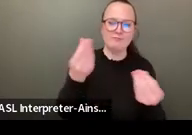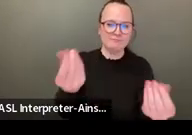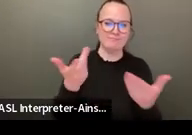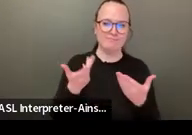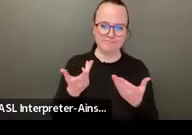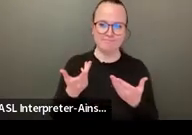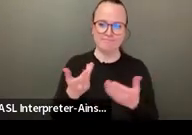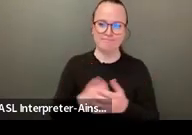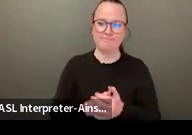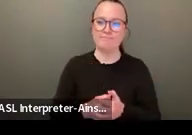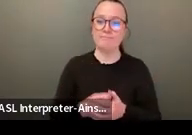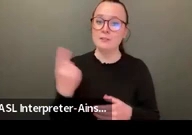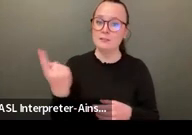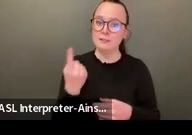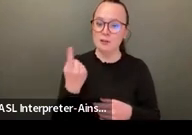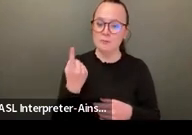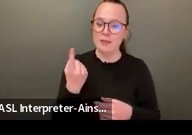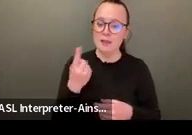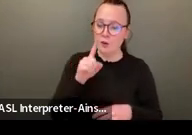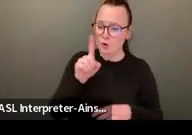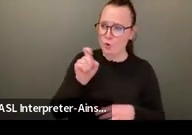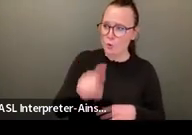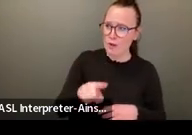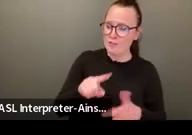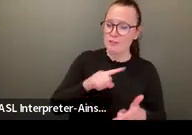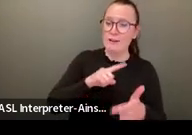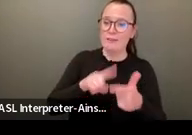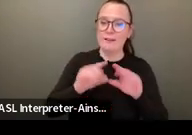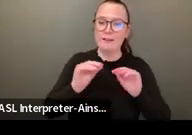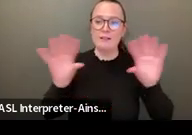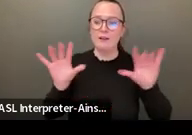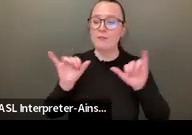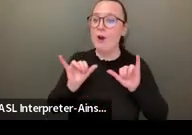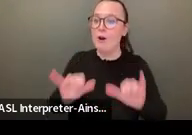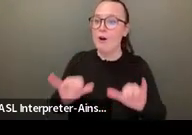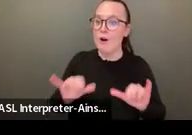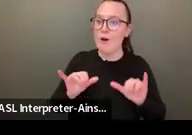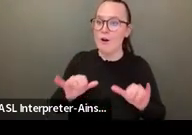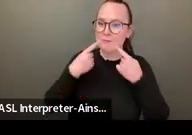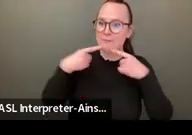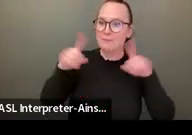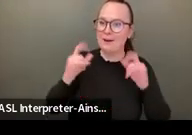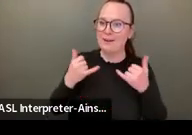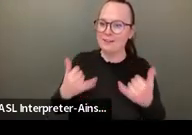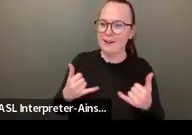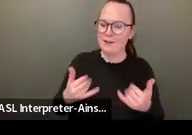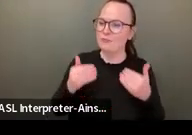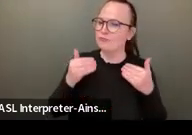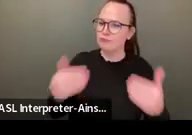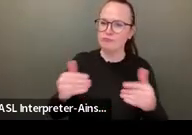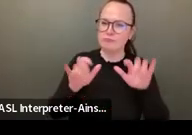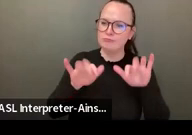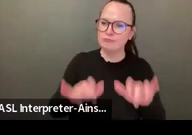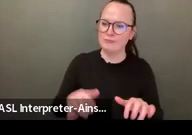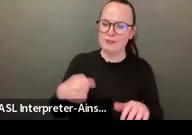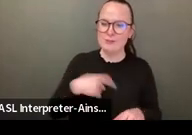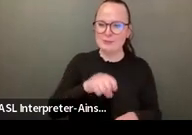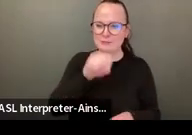was something that you did get clarification around or a question that was answered from today's training. We would love to know.